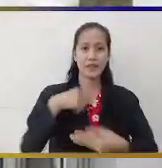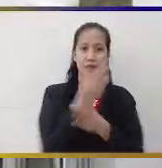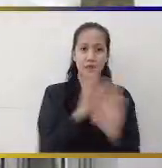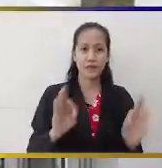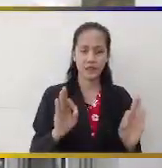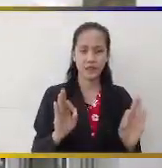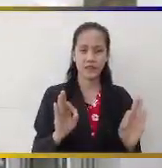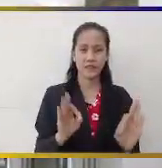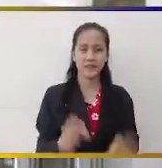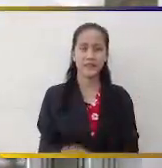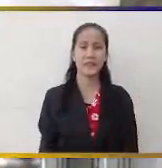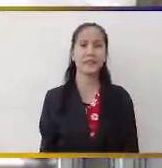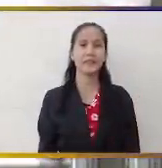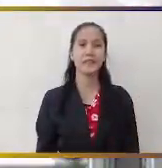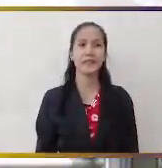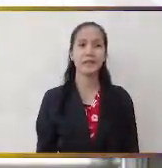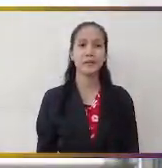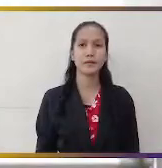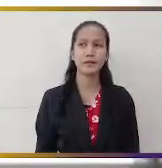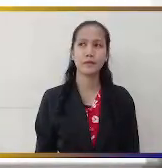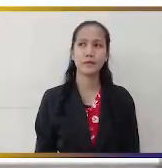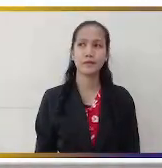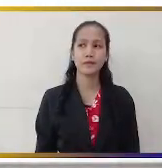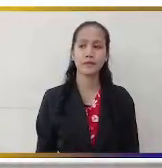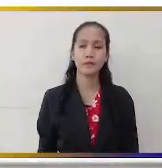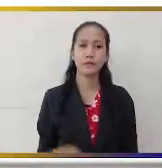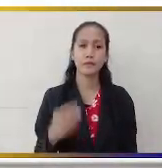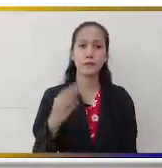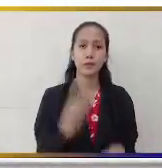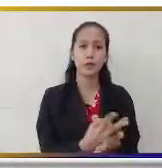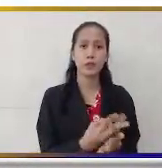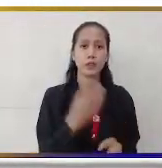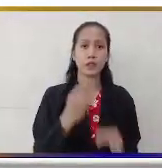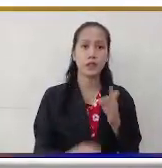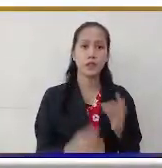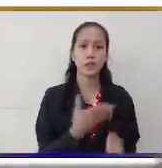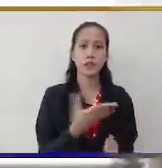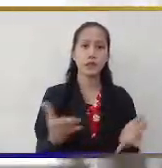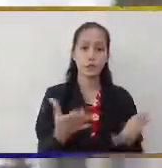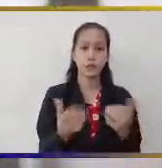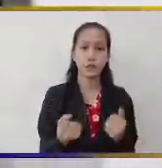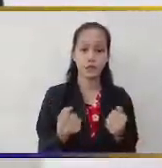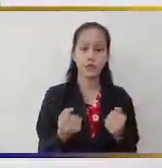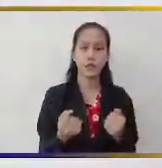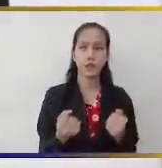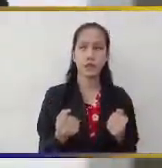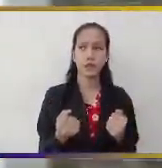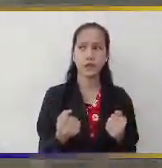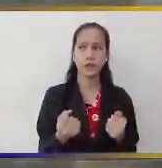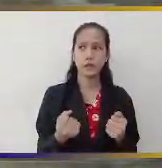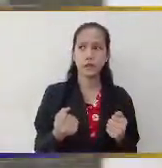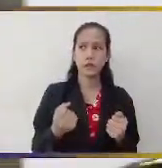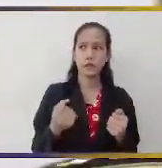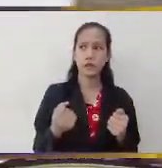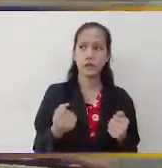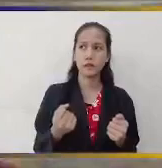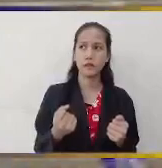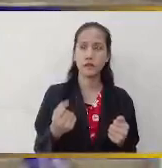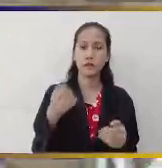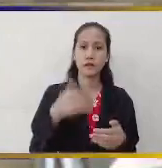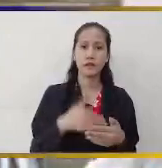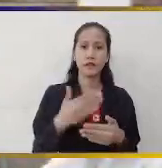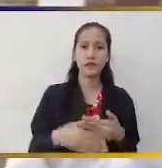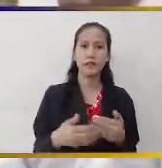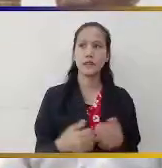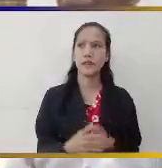Amen. Set you free. But if you want to become a Christian, now the third part is what she was singing about, what the choir said.